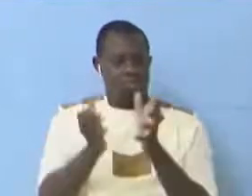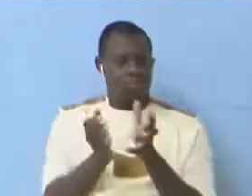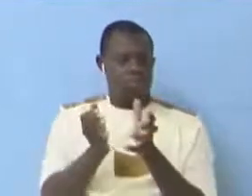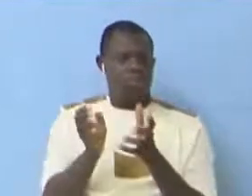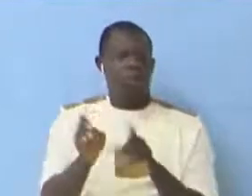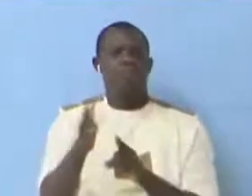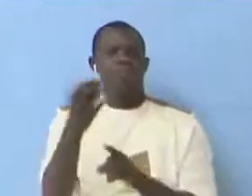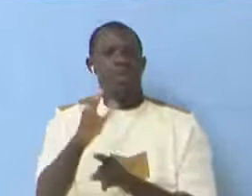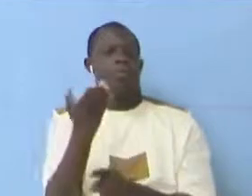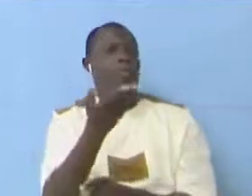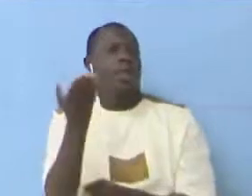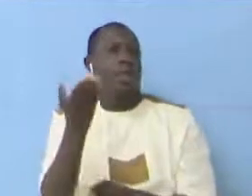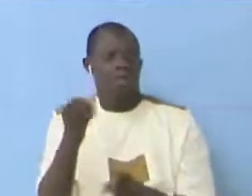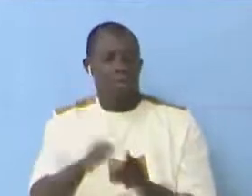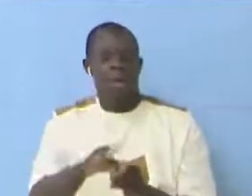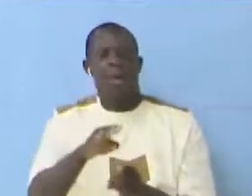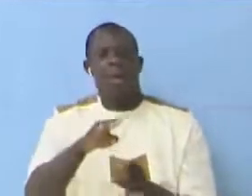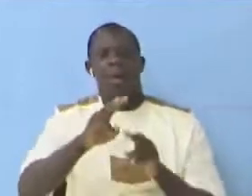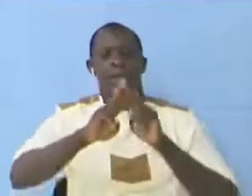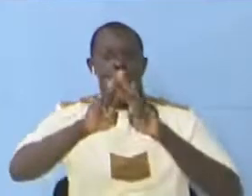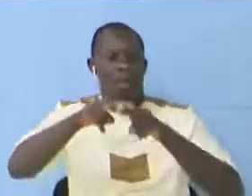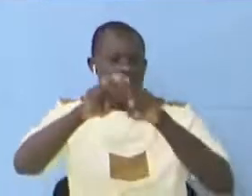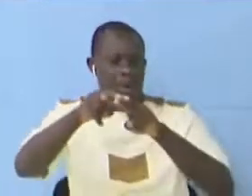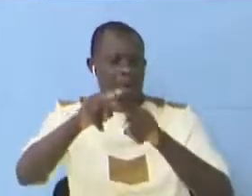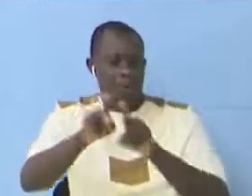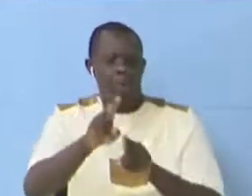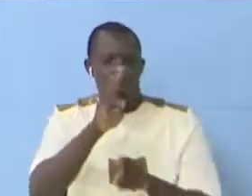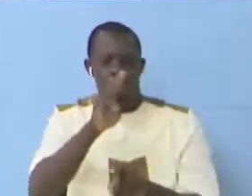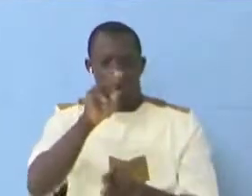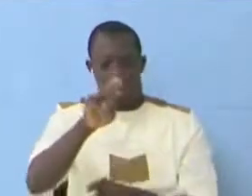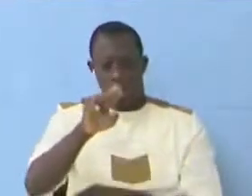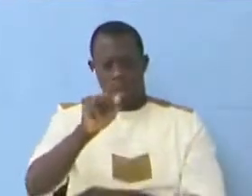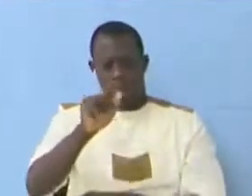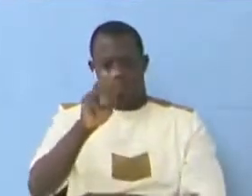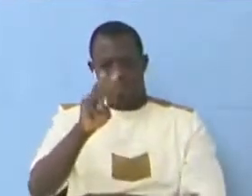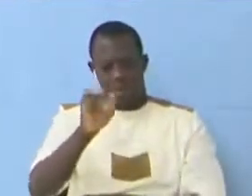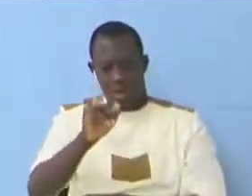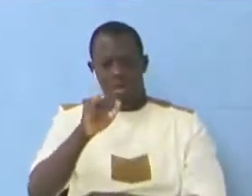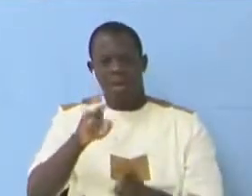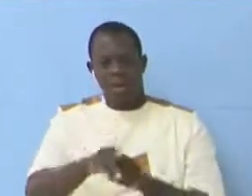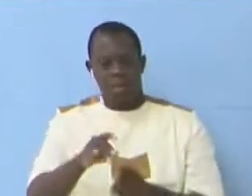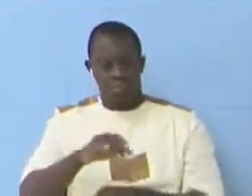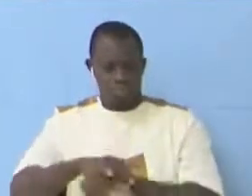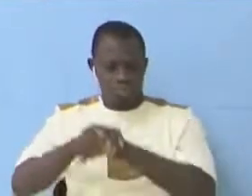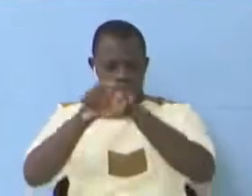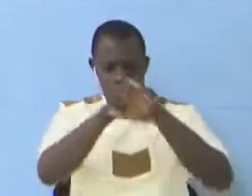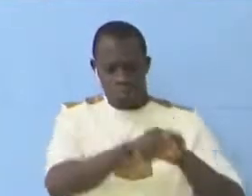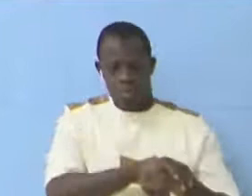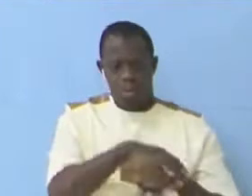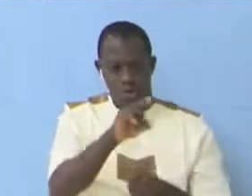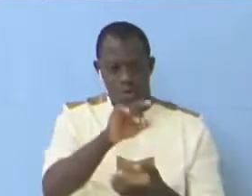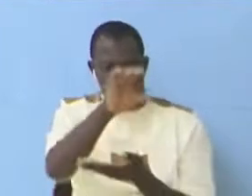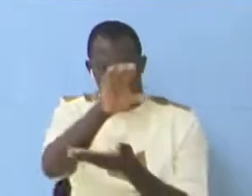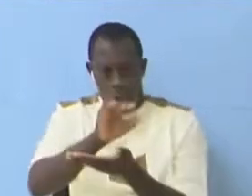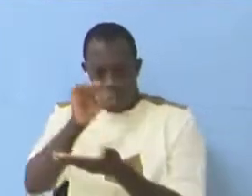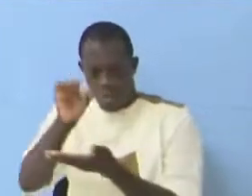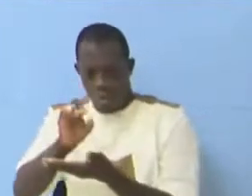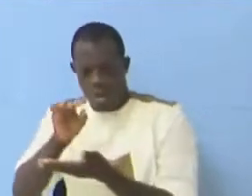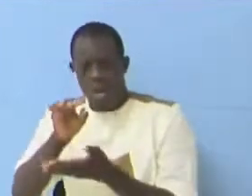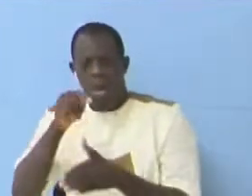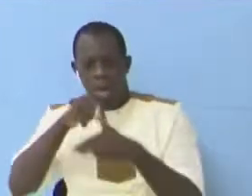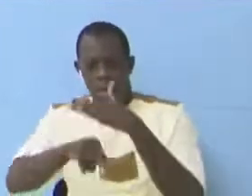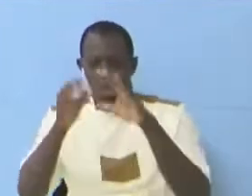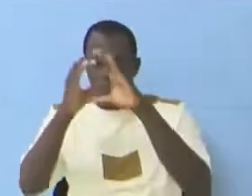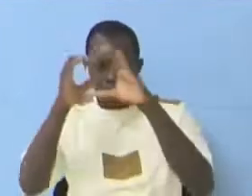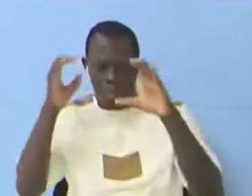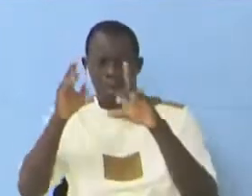brought by the Navy, so collect them in the bus. Take them to the Kairaba station. li ma wax rek moo nekk ni de am na ay groupe